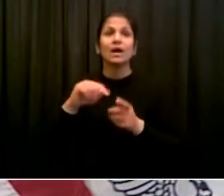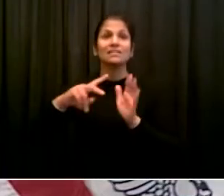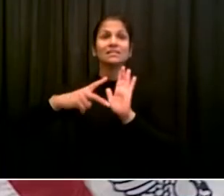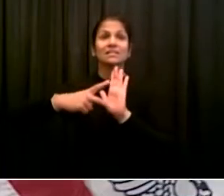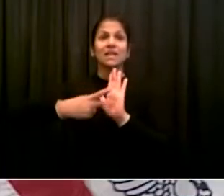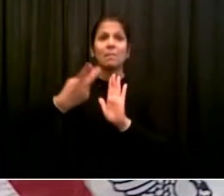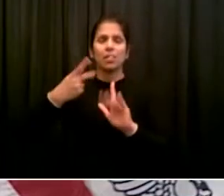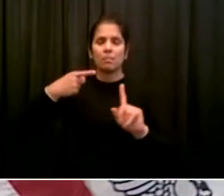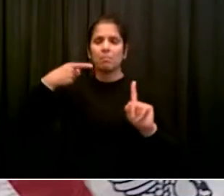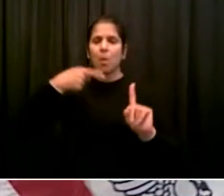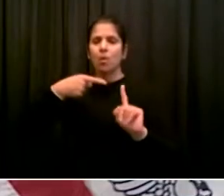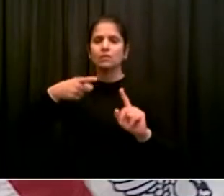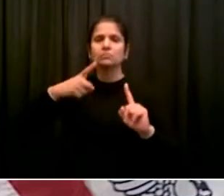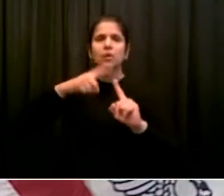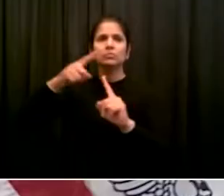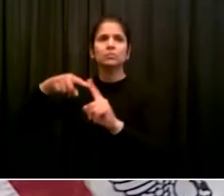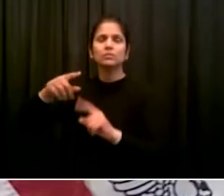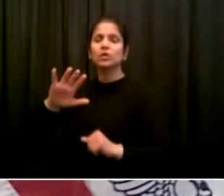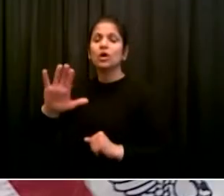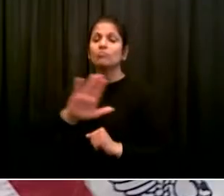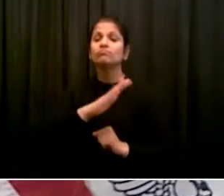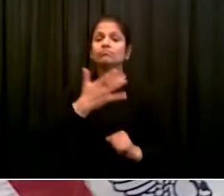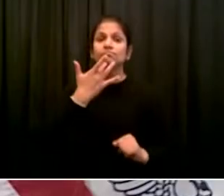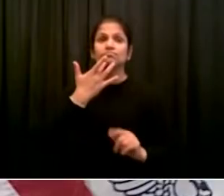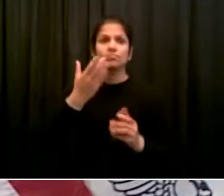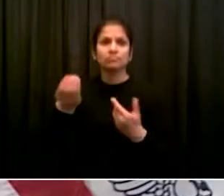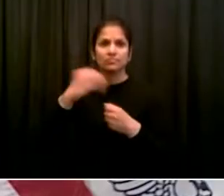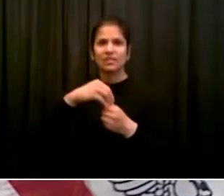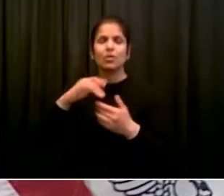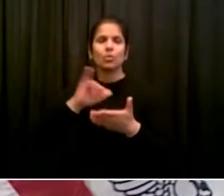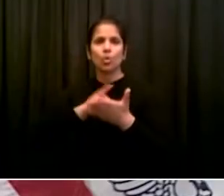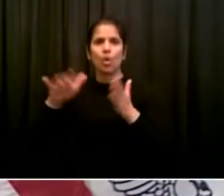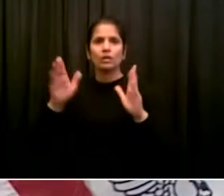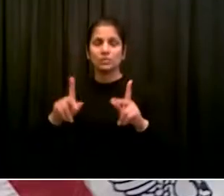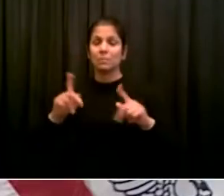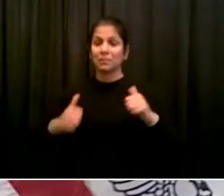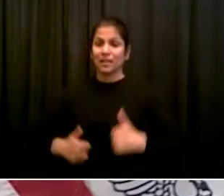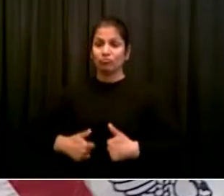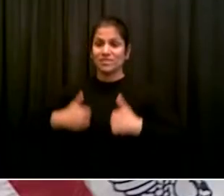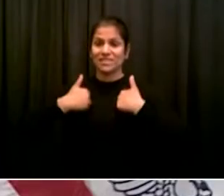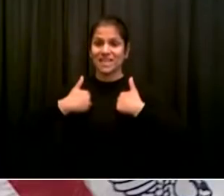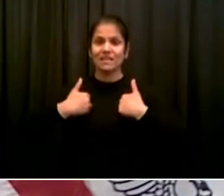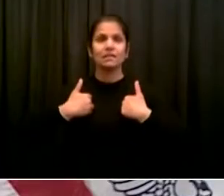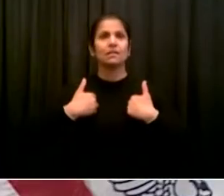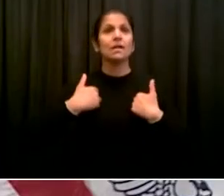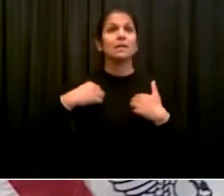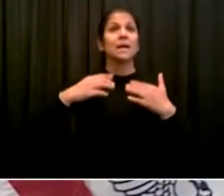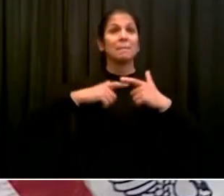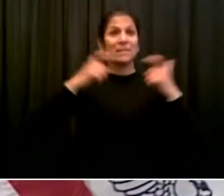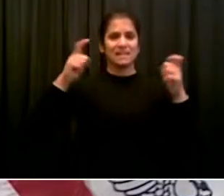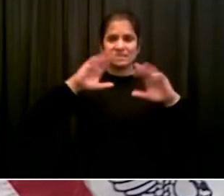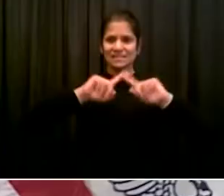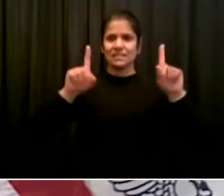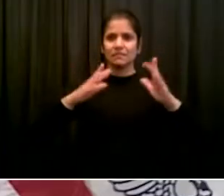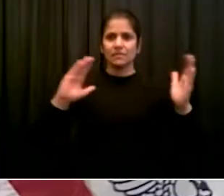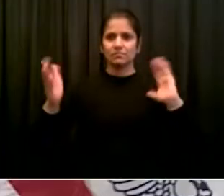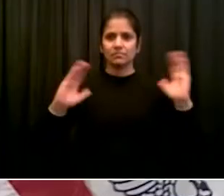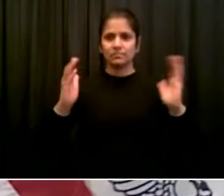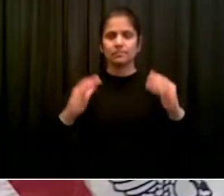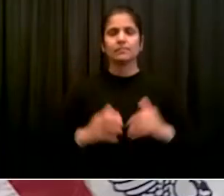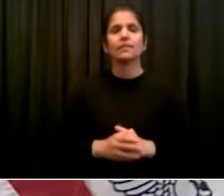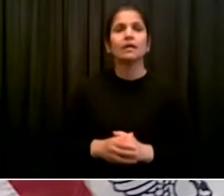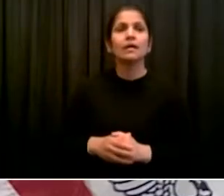preference for New York City residents. That's something that's going to be a big difference maker, and that'll bring more and more city residents onto the